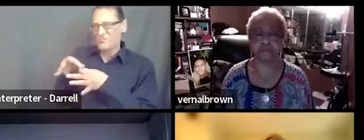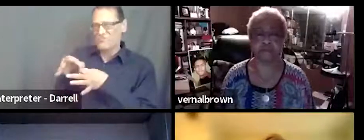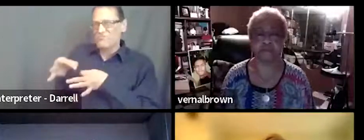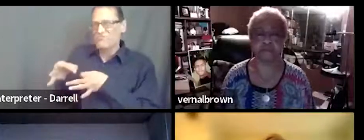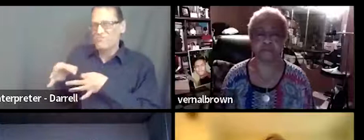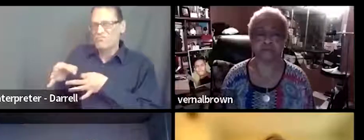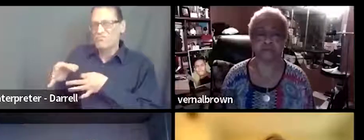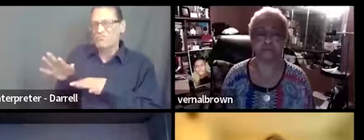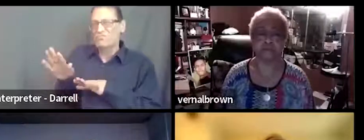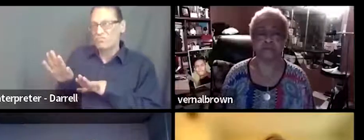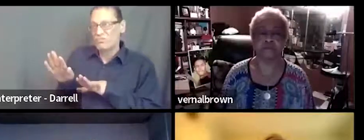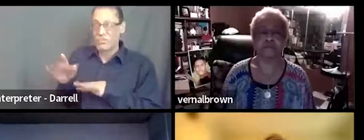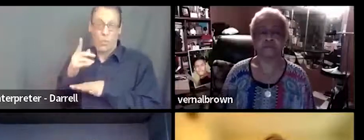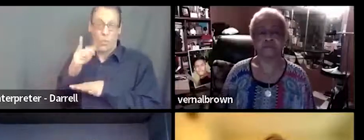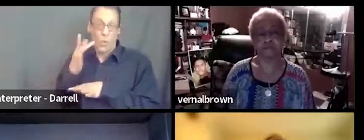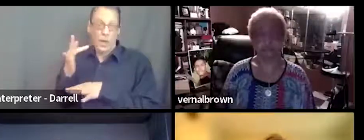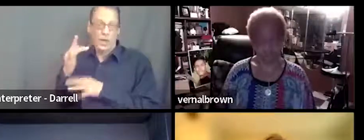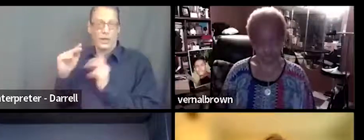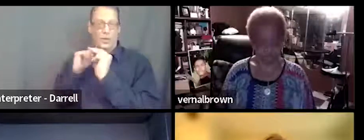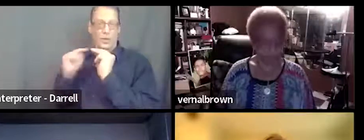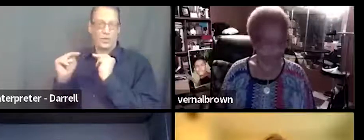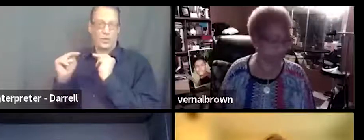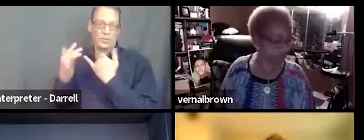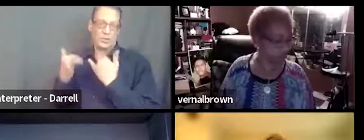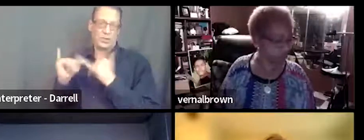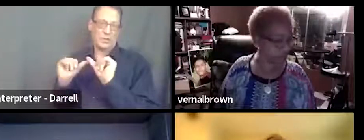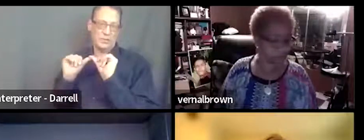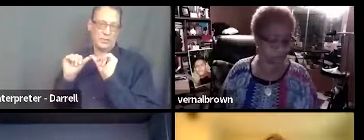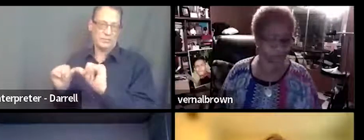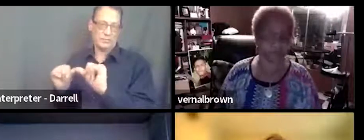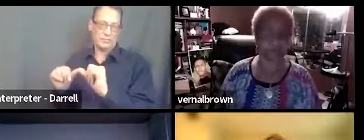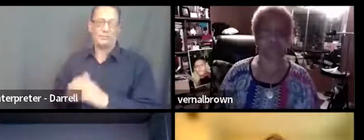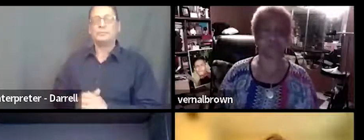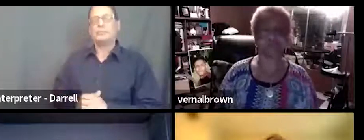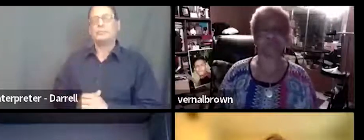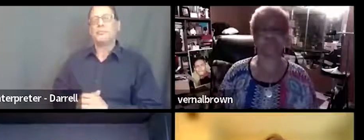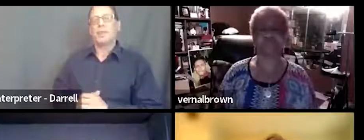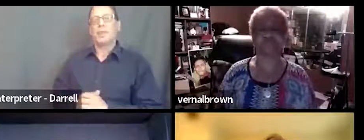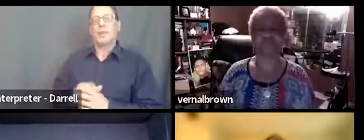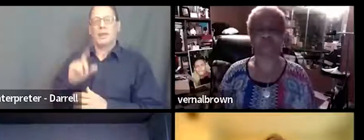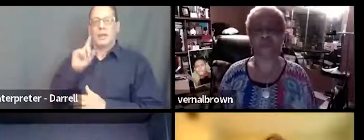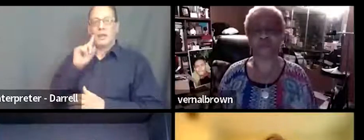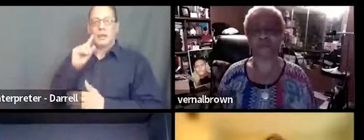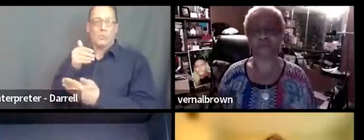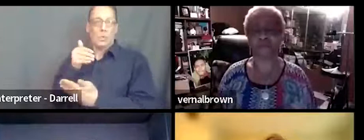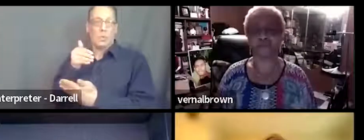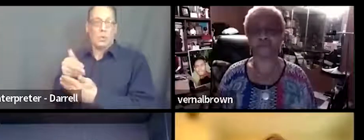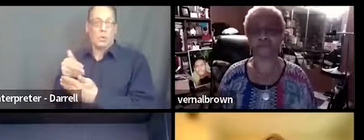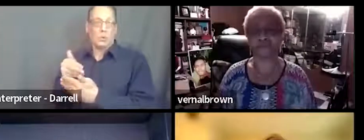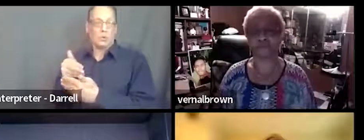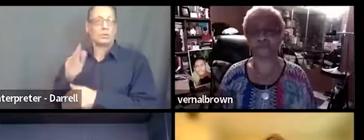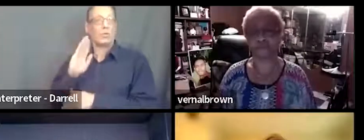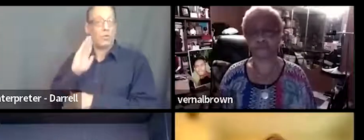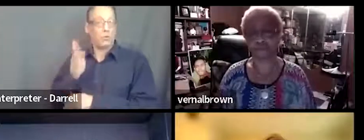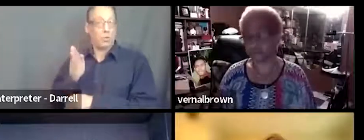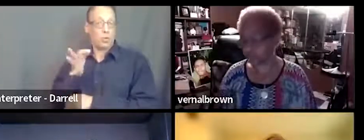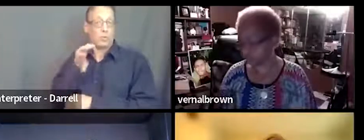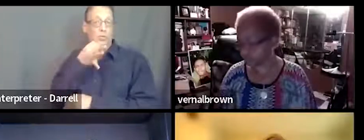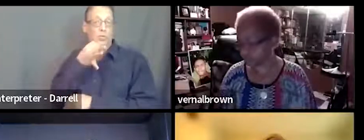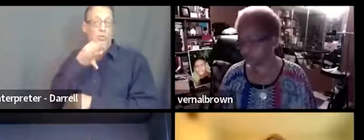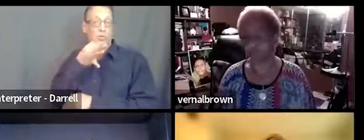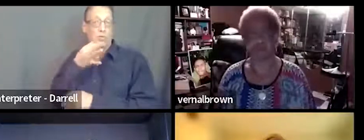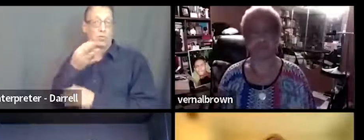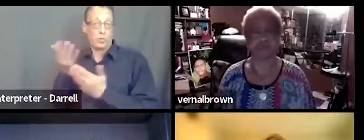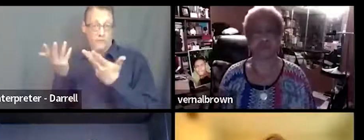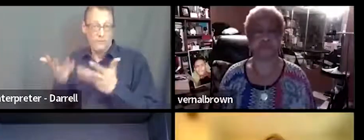that negotiation. I think that it is very close. I'm hopeful that we can close that in the next several weeks.